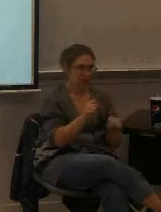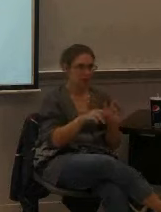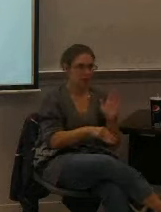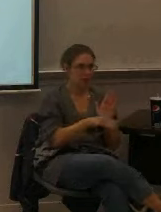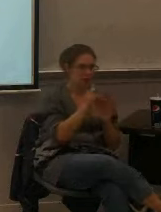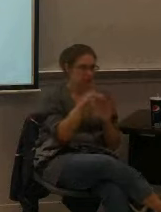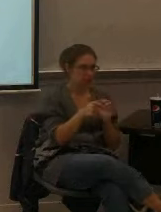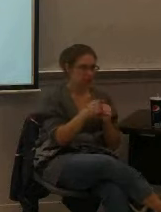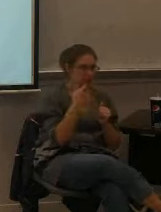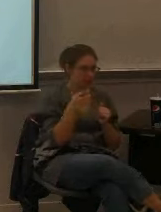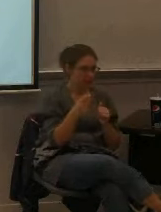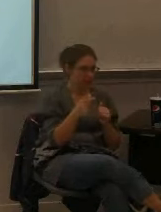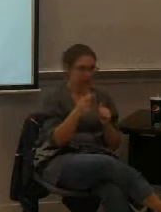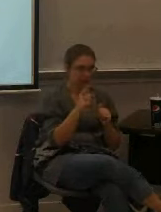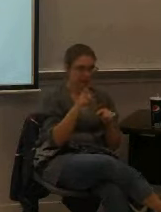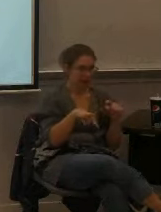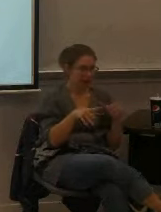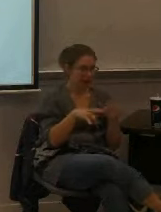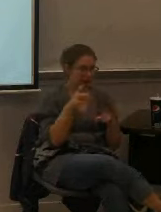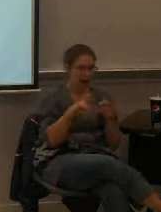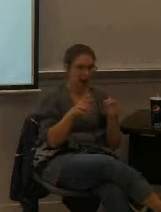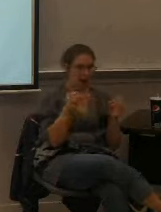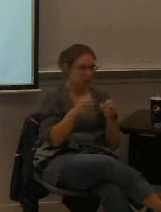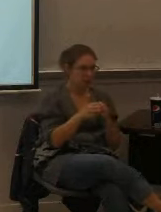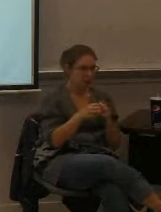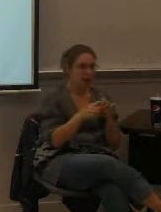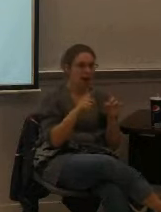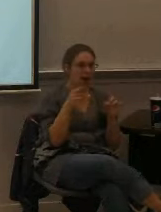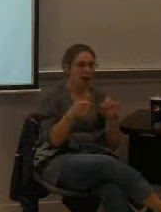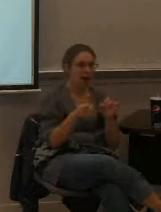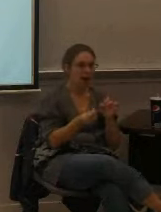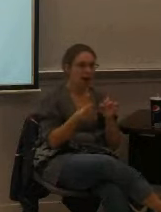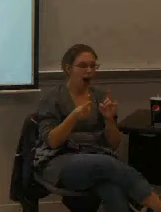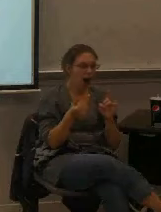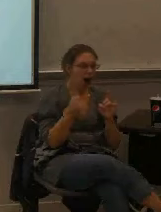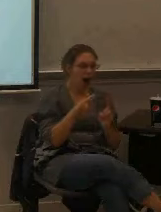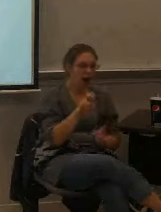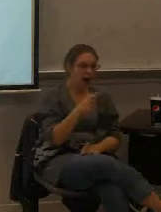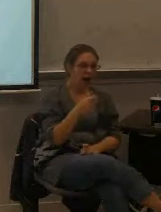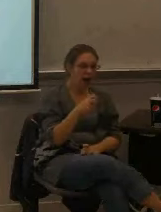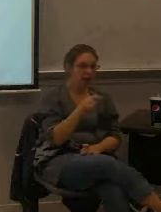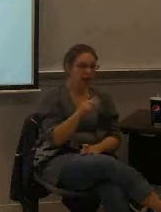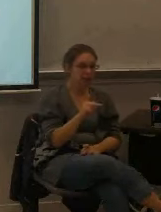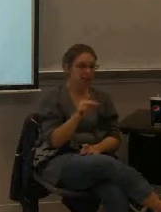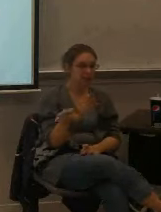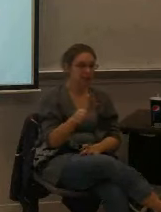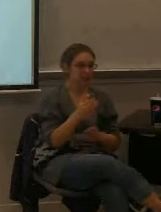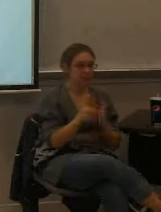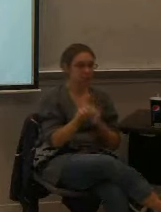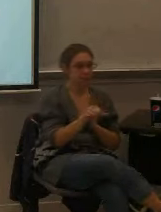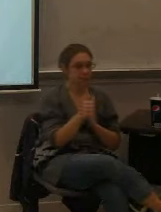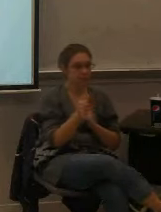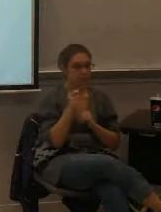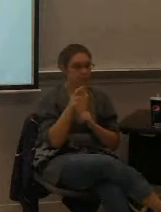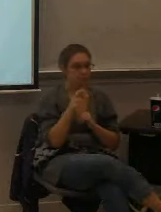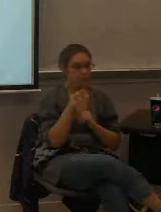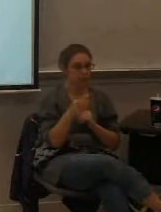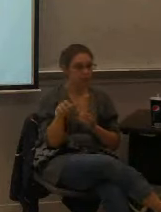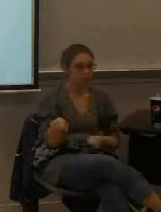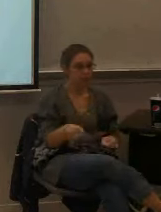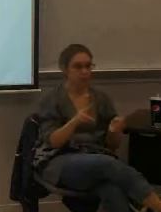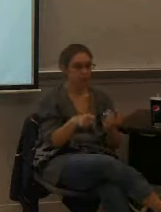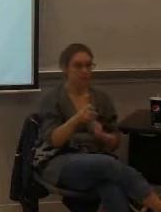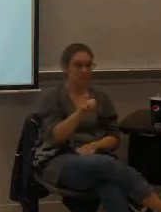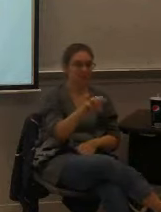up with phosphorus and will take no more out. Unless you remove vegetation and take it somewhere else, or you scoop